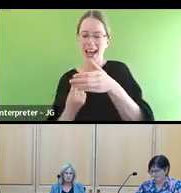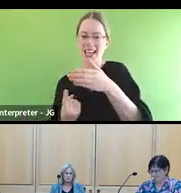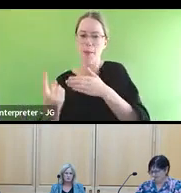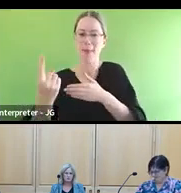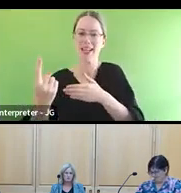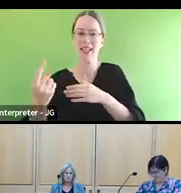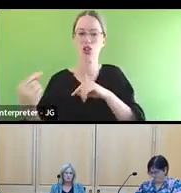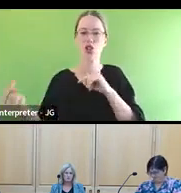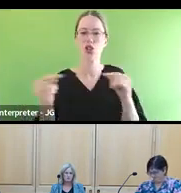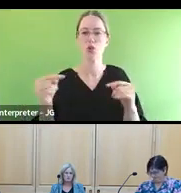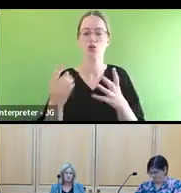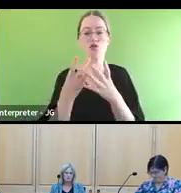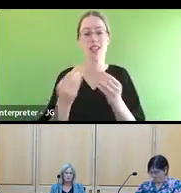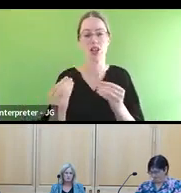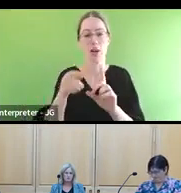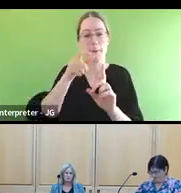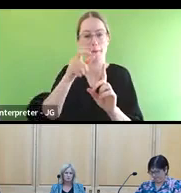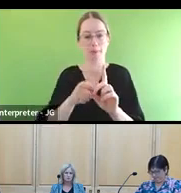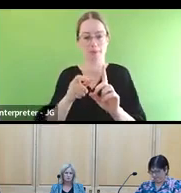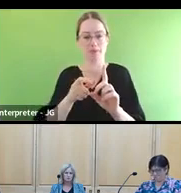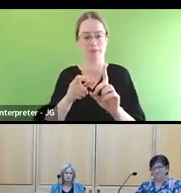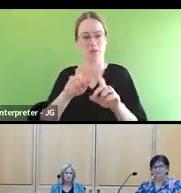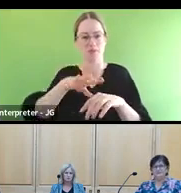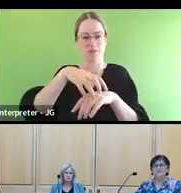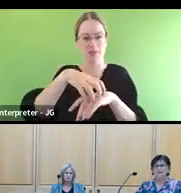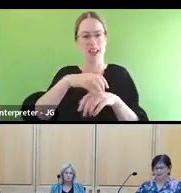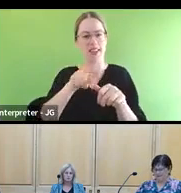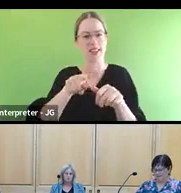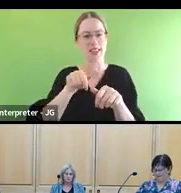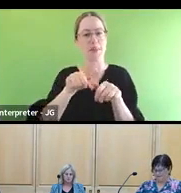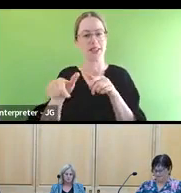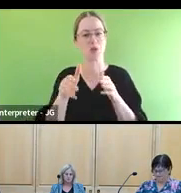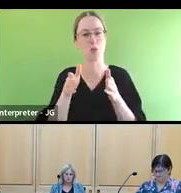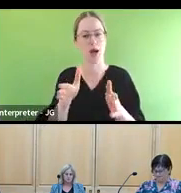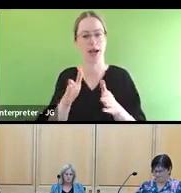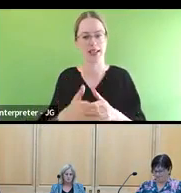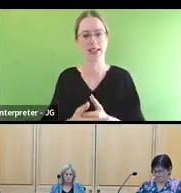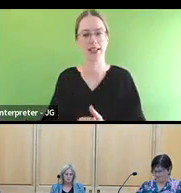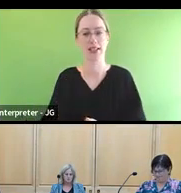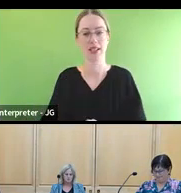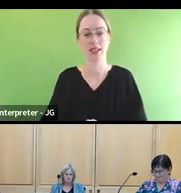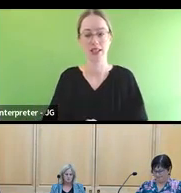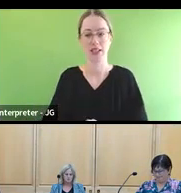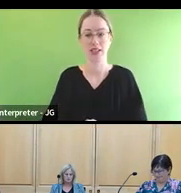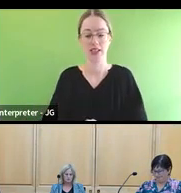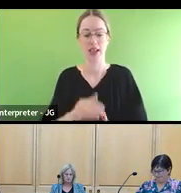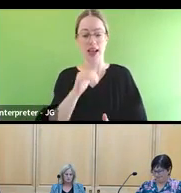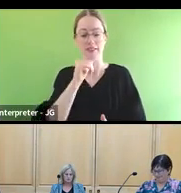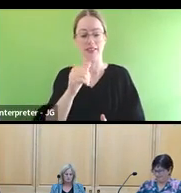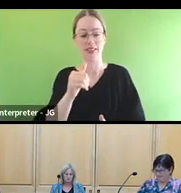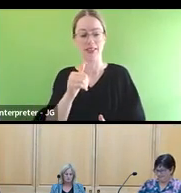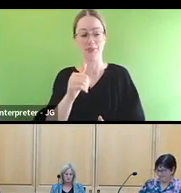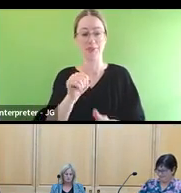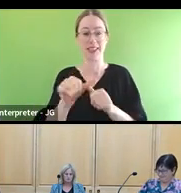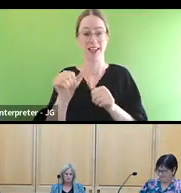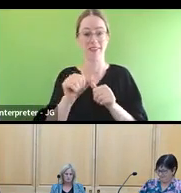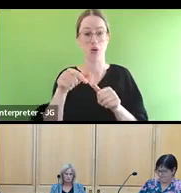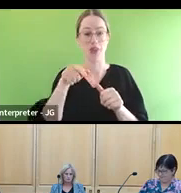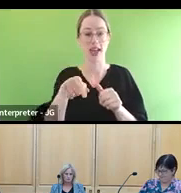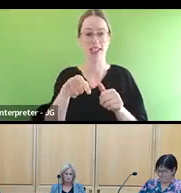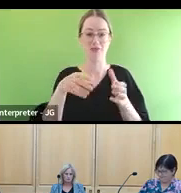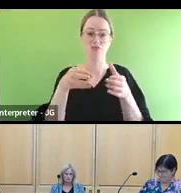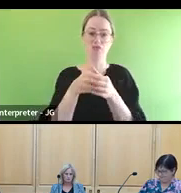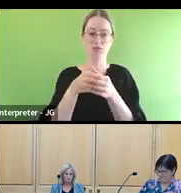resolution operator is always what we see as best. And the removal as far away as possible